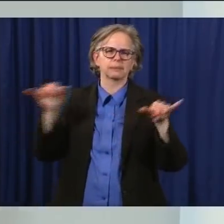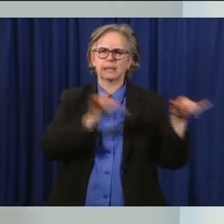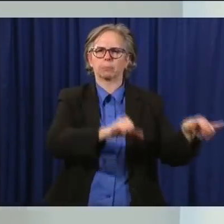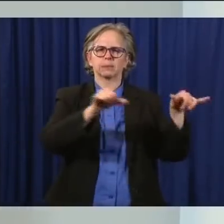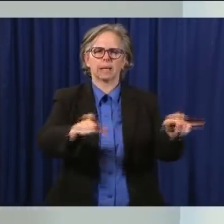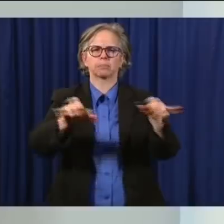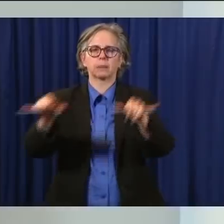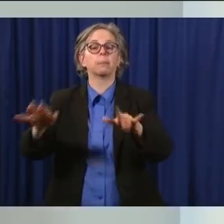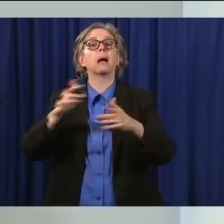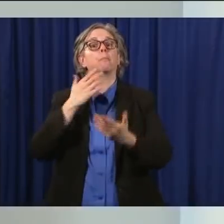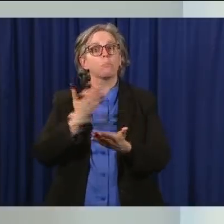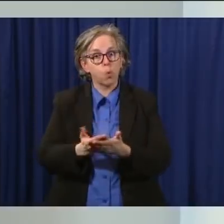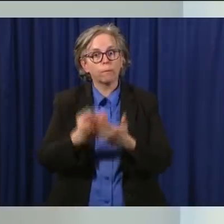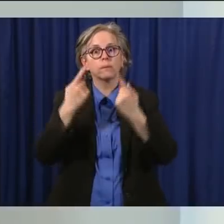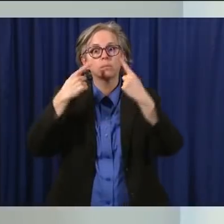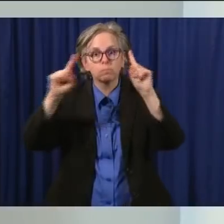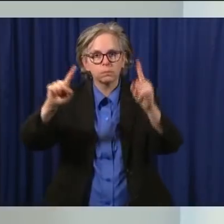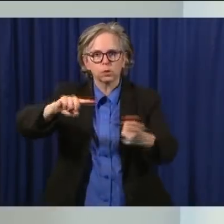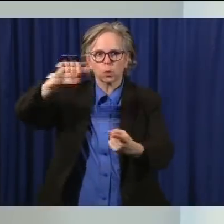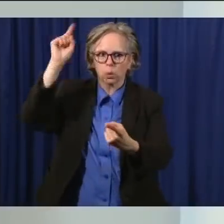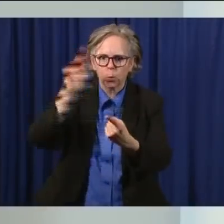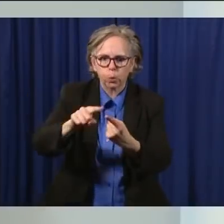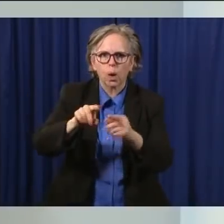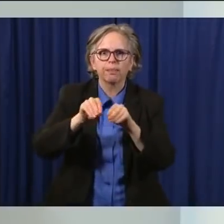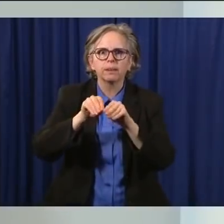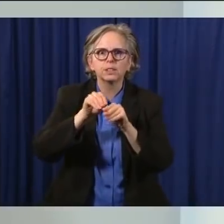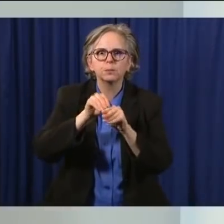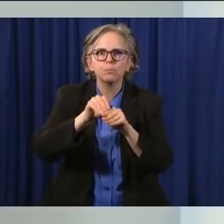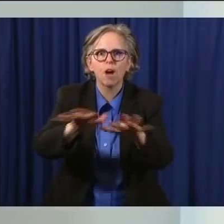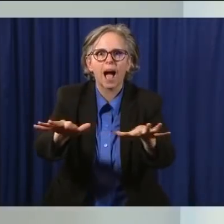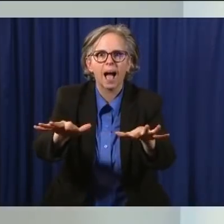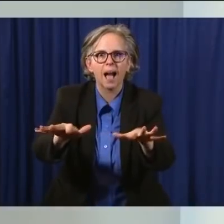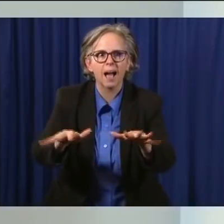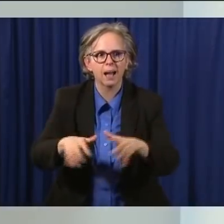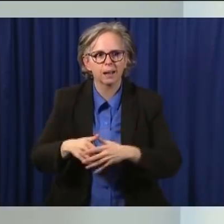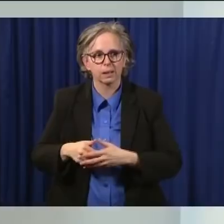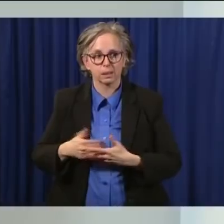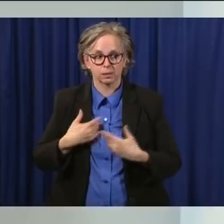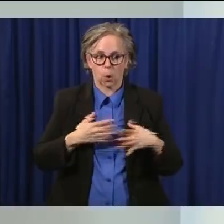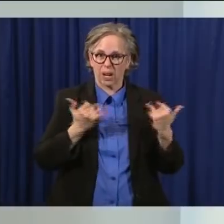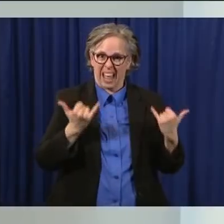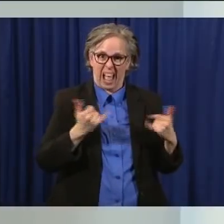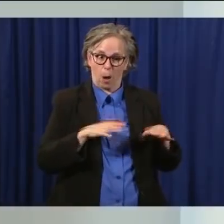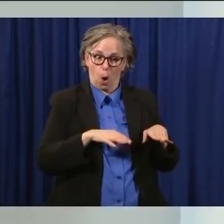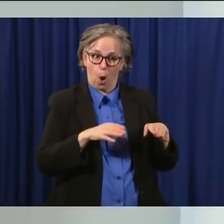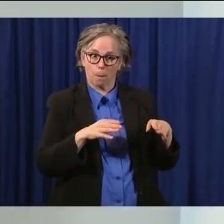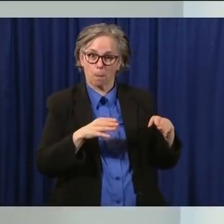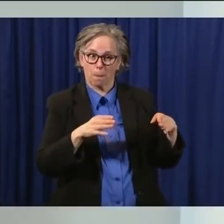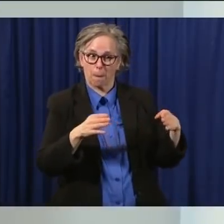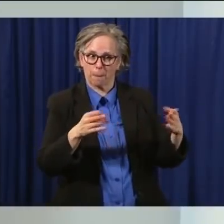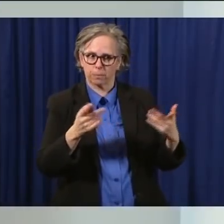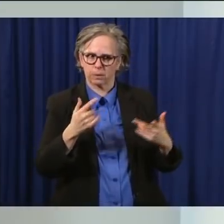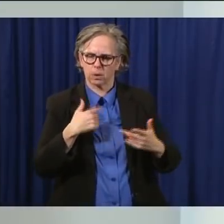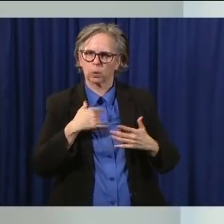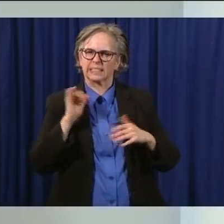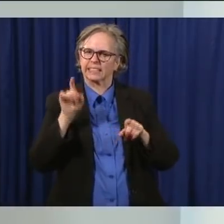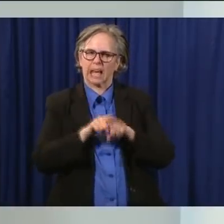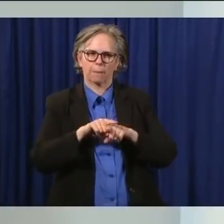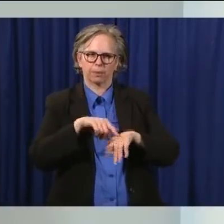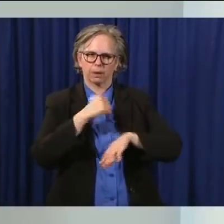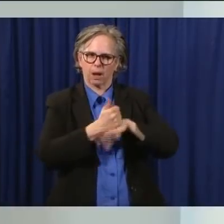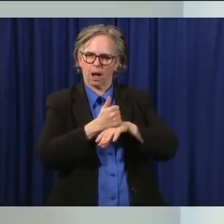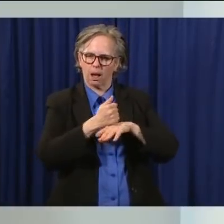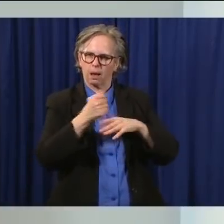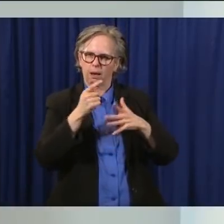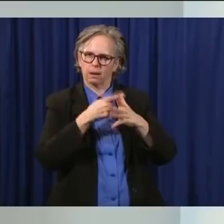spread. And as we open things up, we're trying to build protocols in that will help give people that guidance